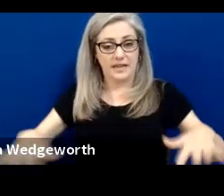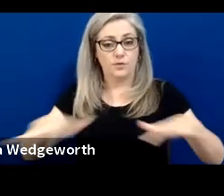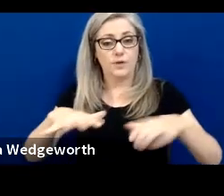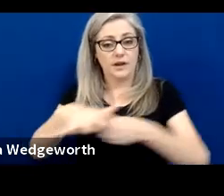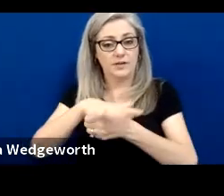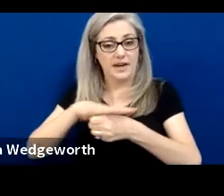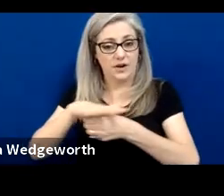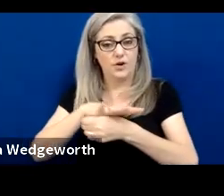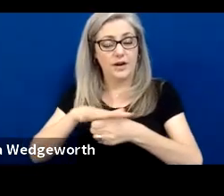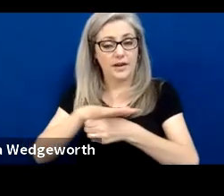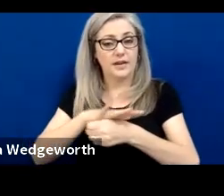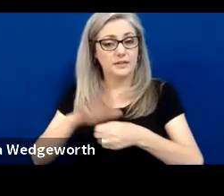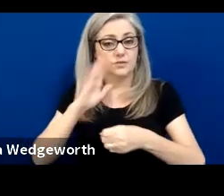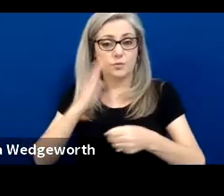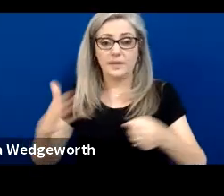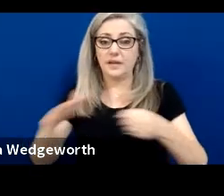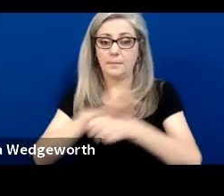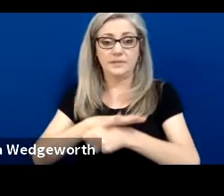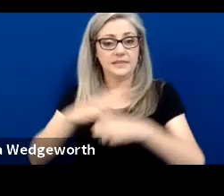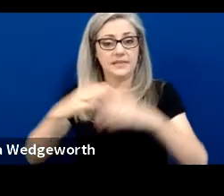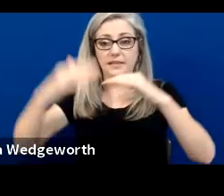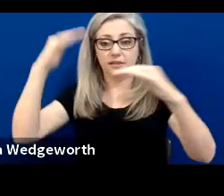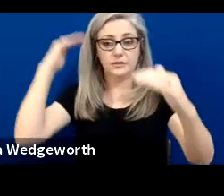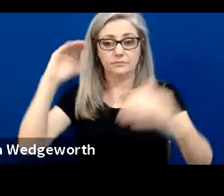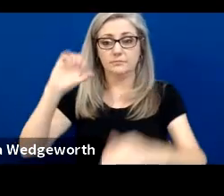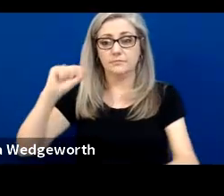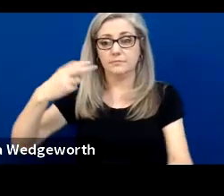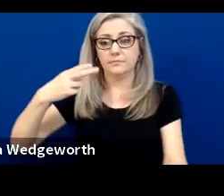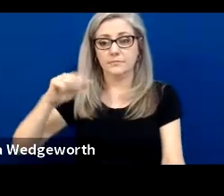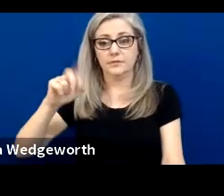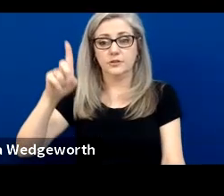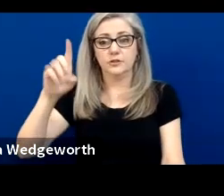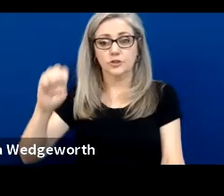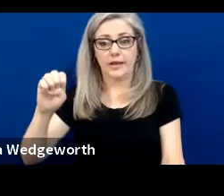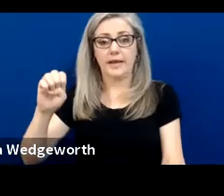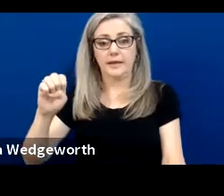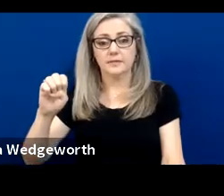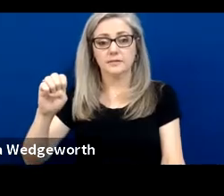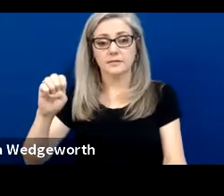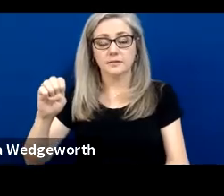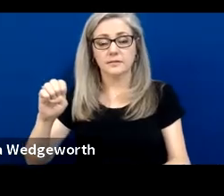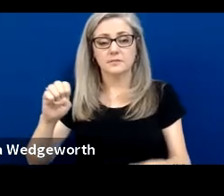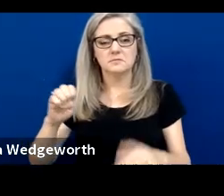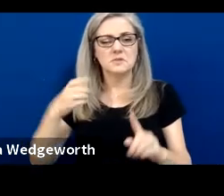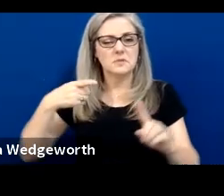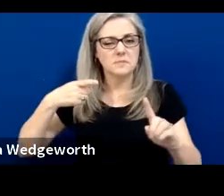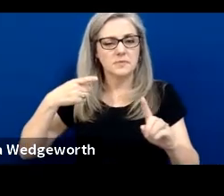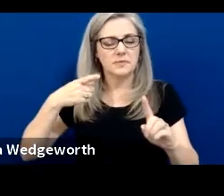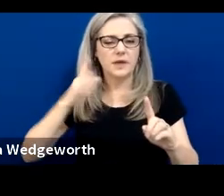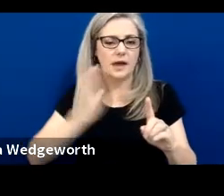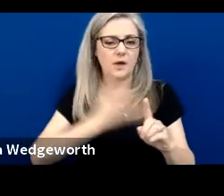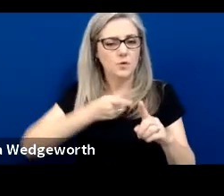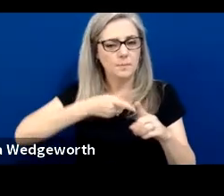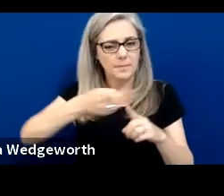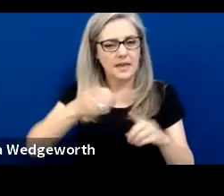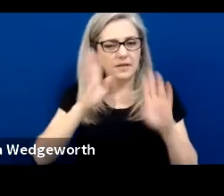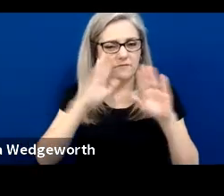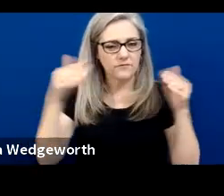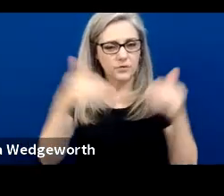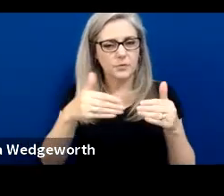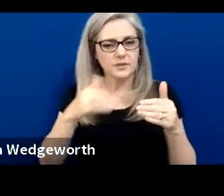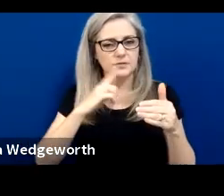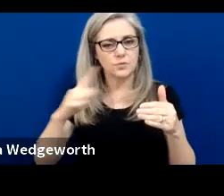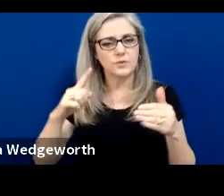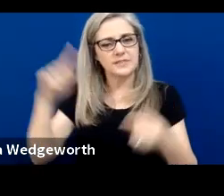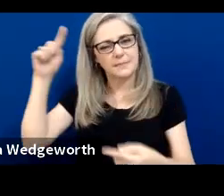pretty much be completely shaded. And our main focus and goal was to really minimize the